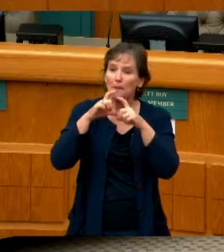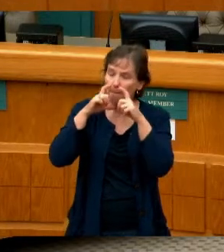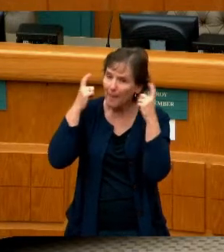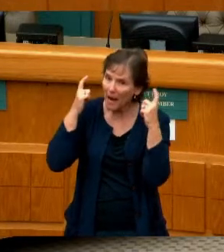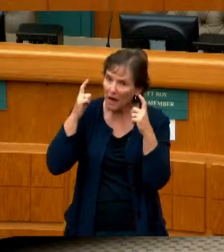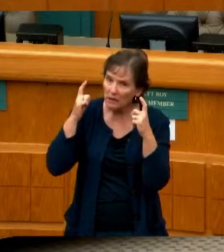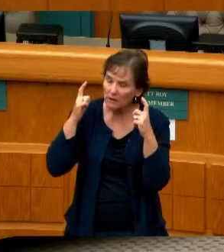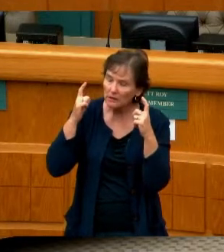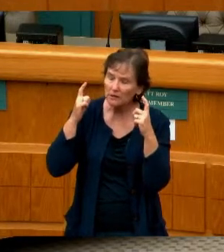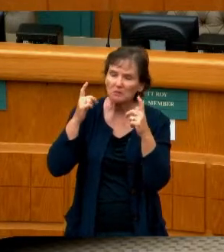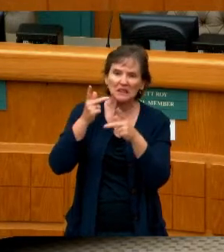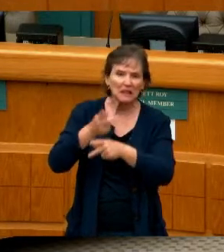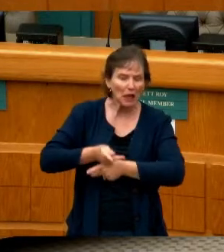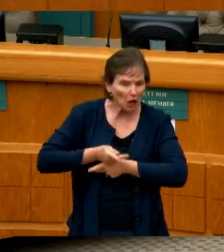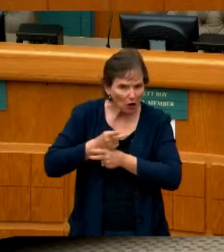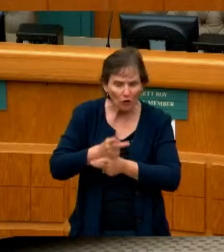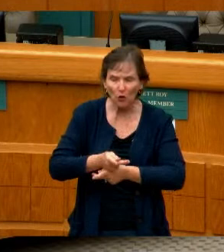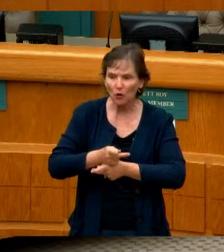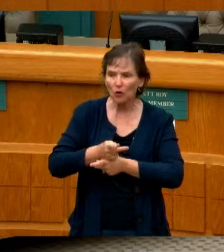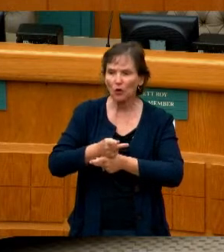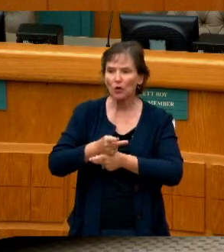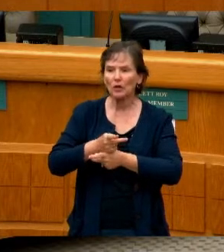to keep your mask handy,